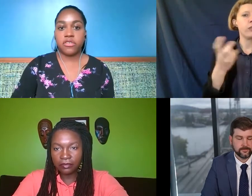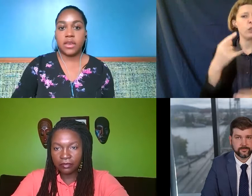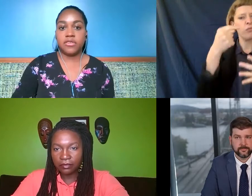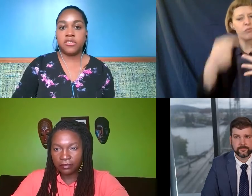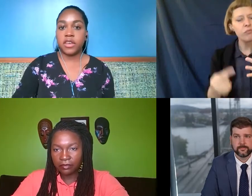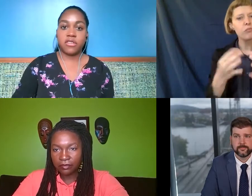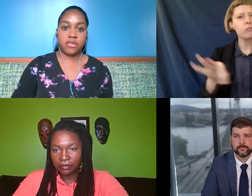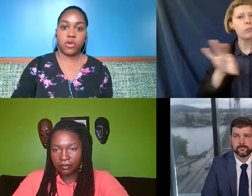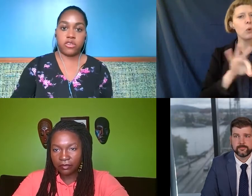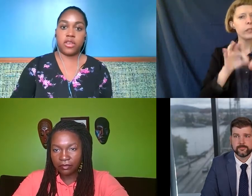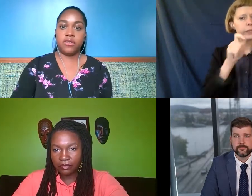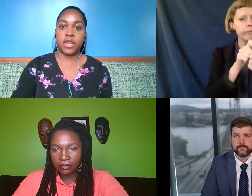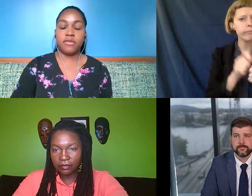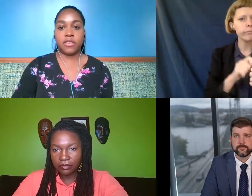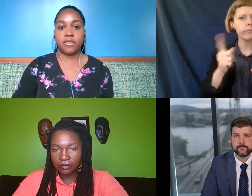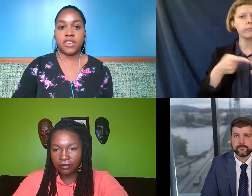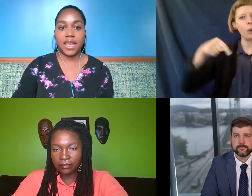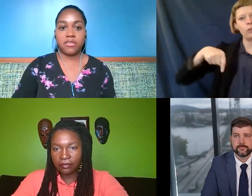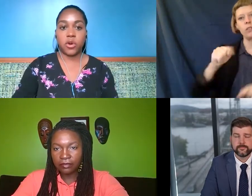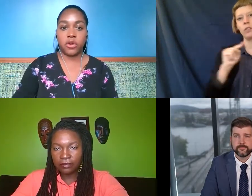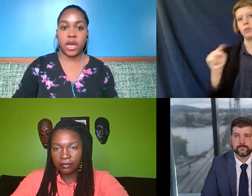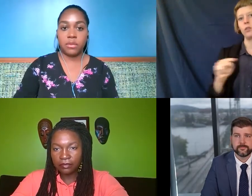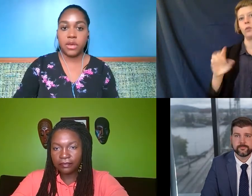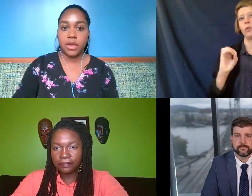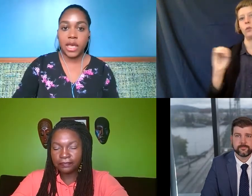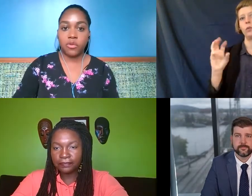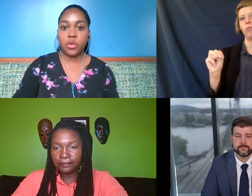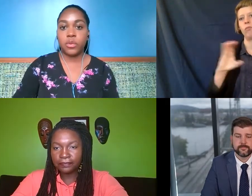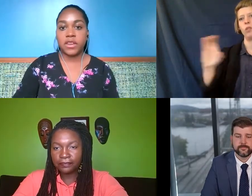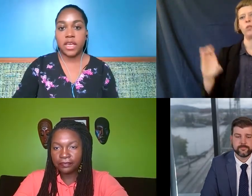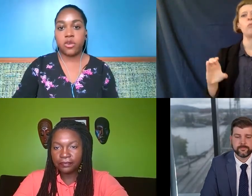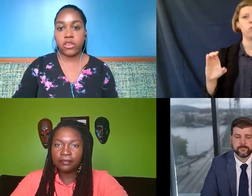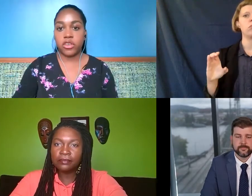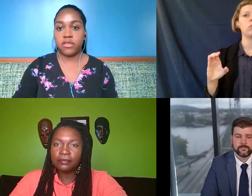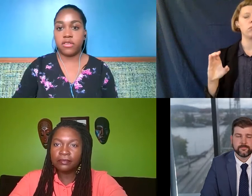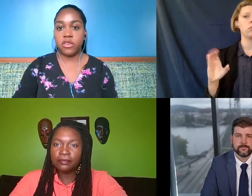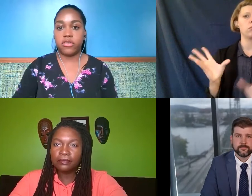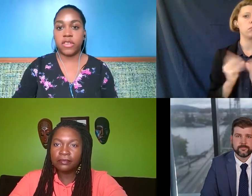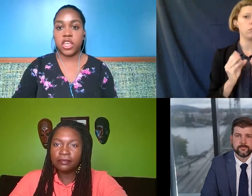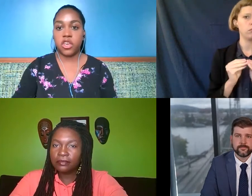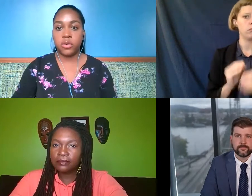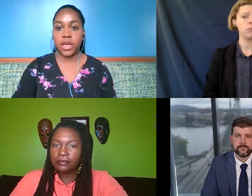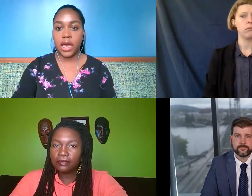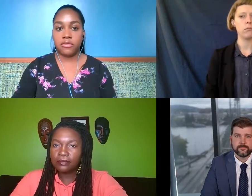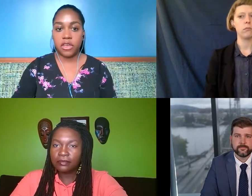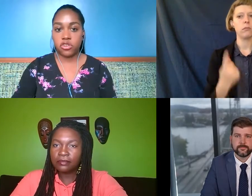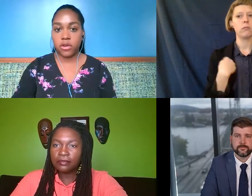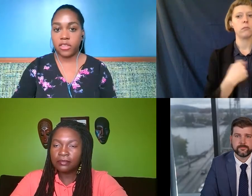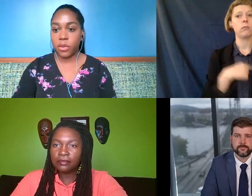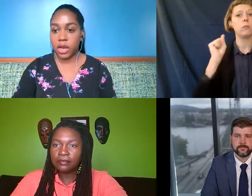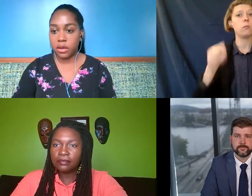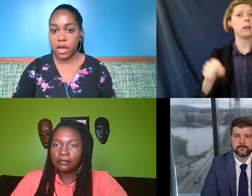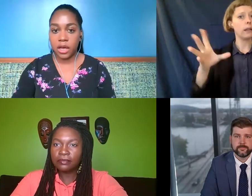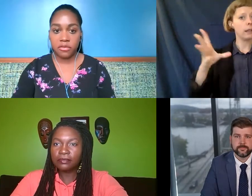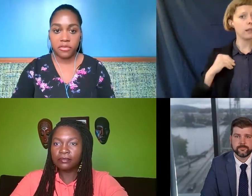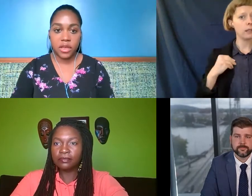have received dozens of questions in advance of today's program, and we will be taking questions using the Q&A feature at